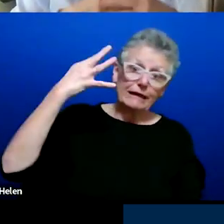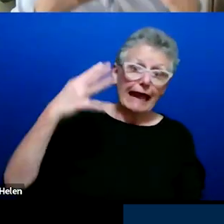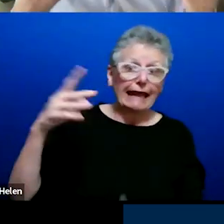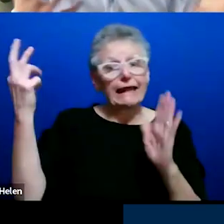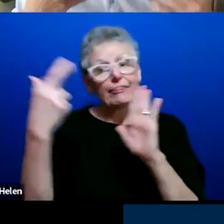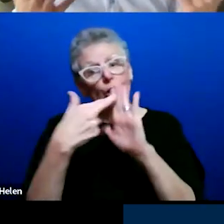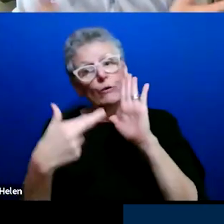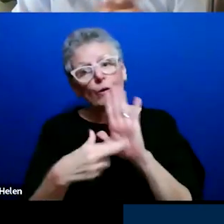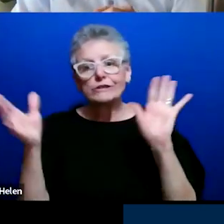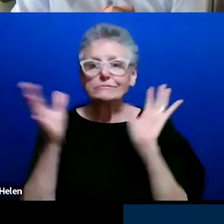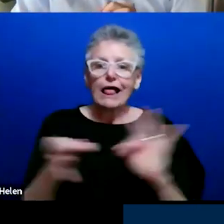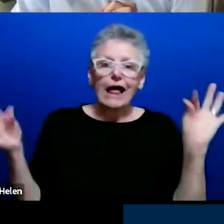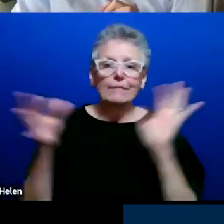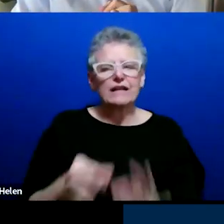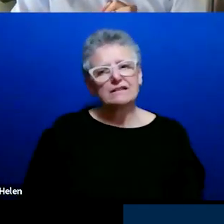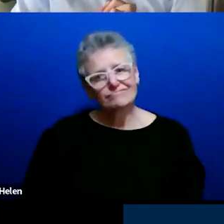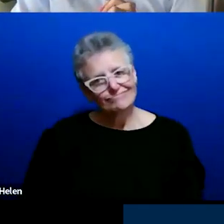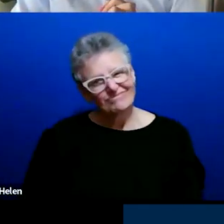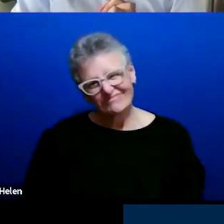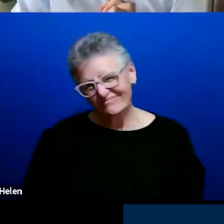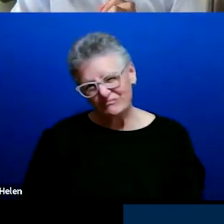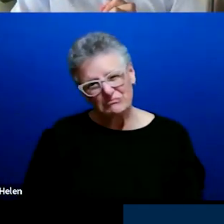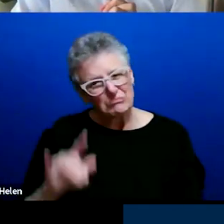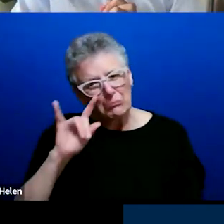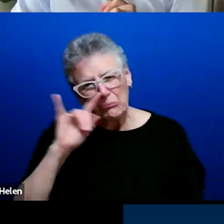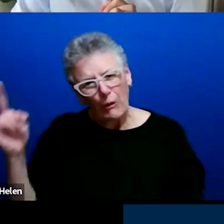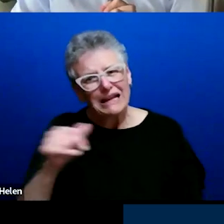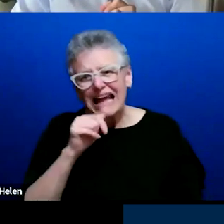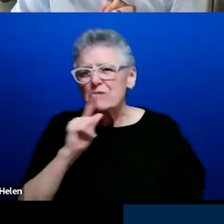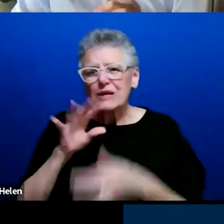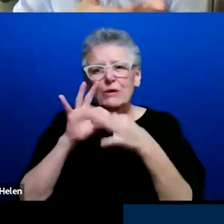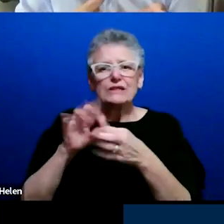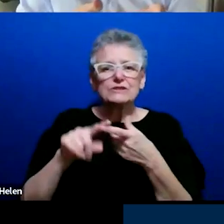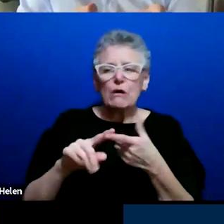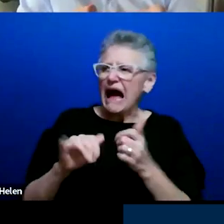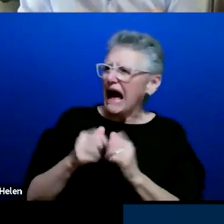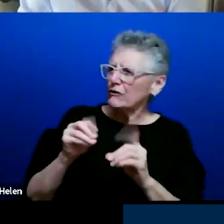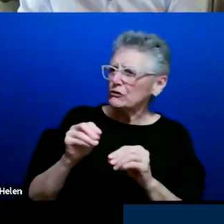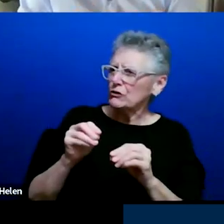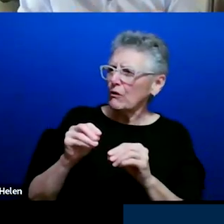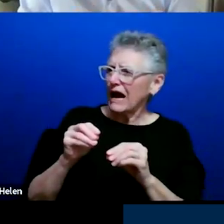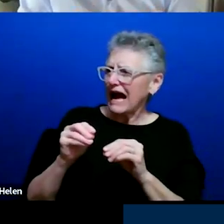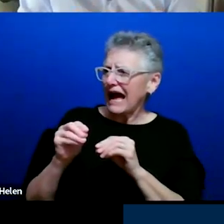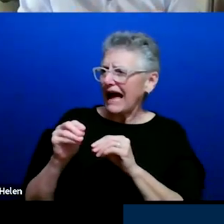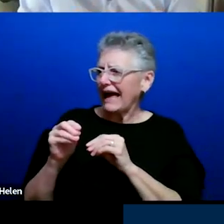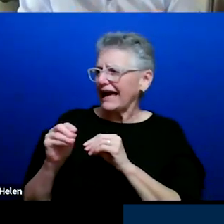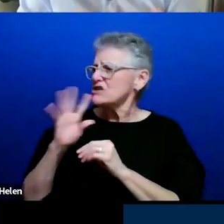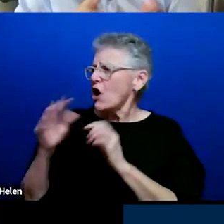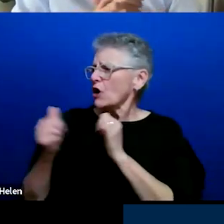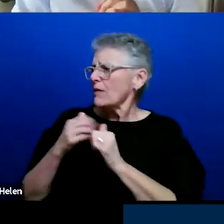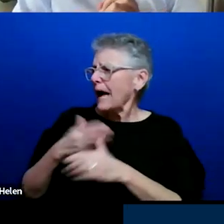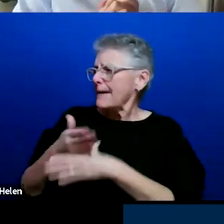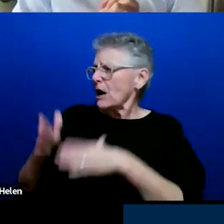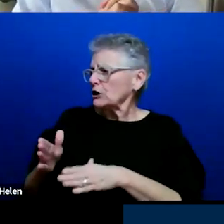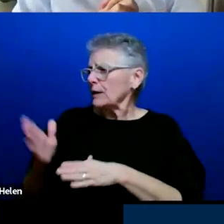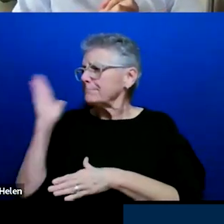like just kind of like really blah stuff like that. Has nothing to do with, like, how do I navigate pillow talk with my partner?